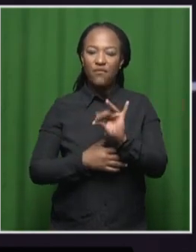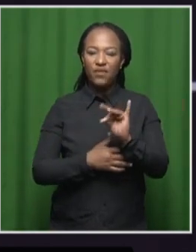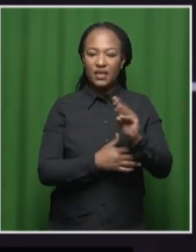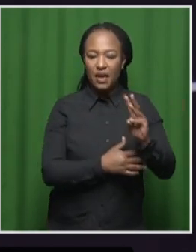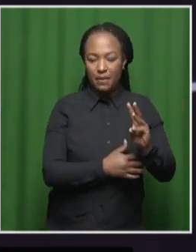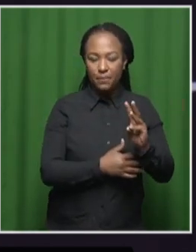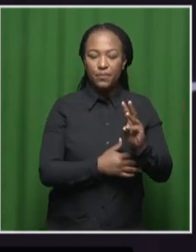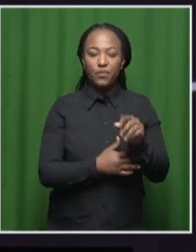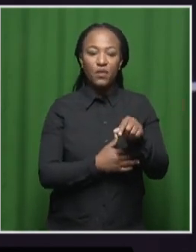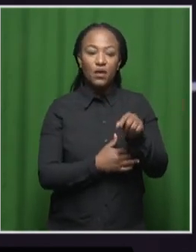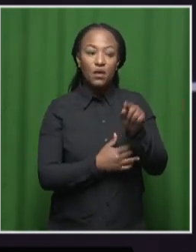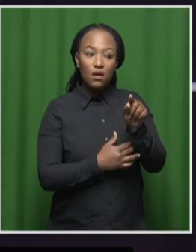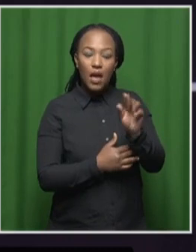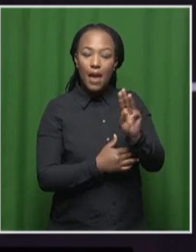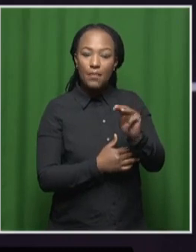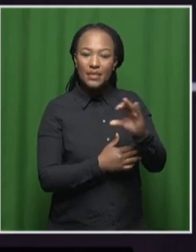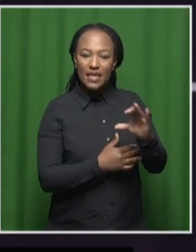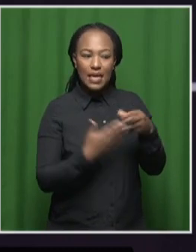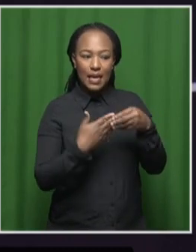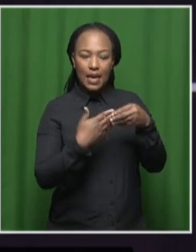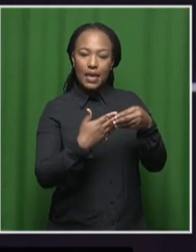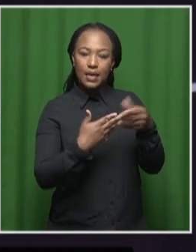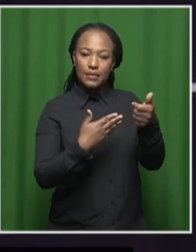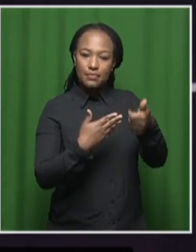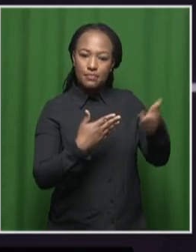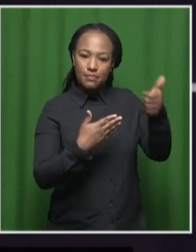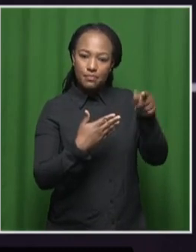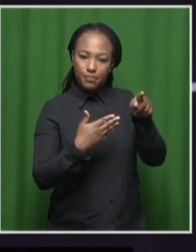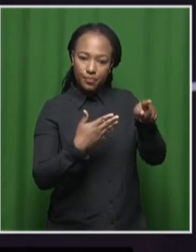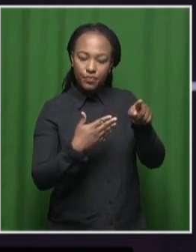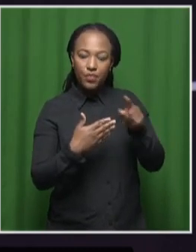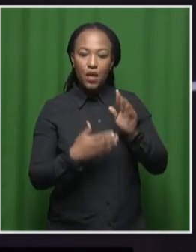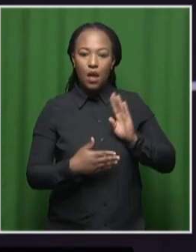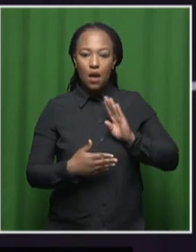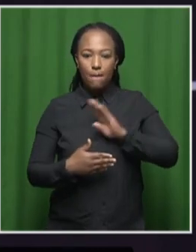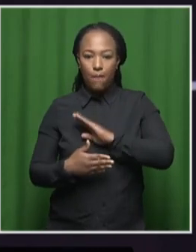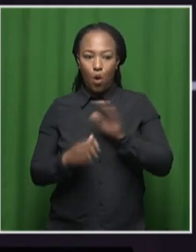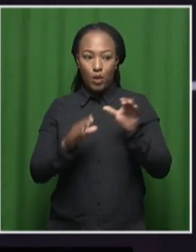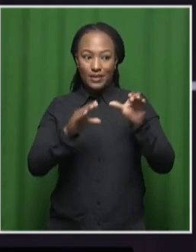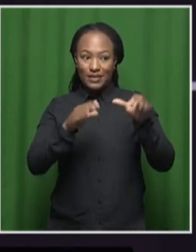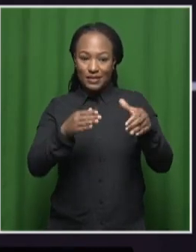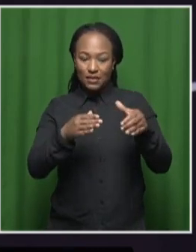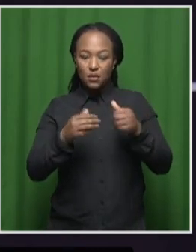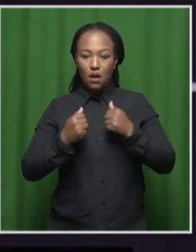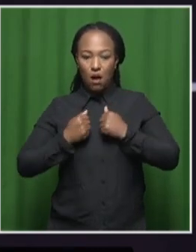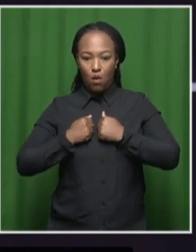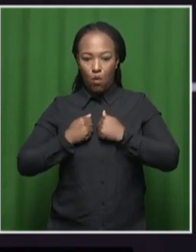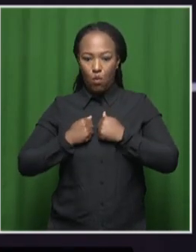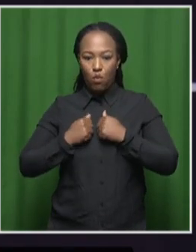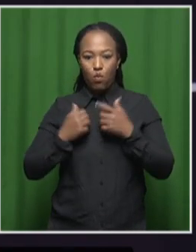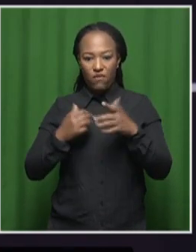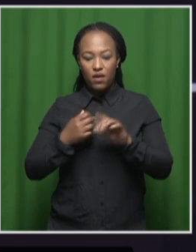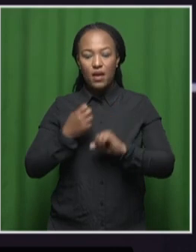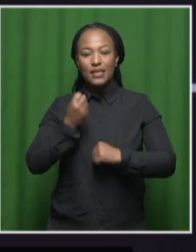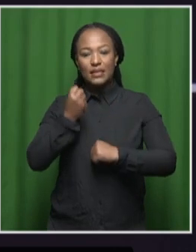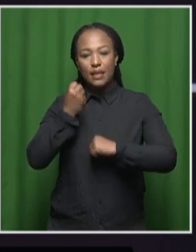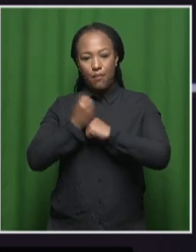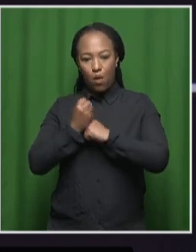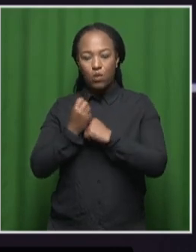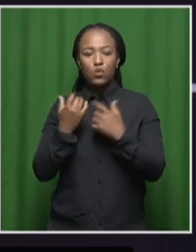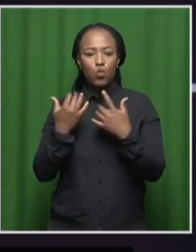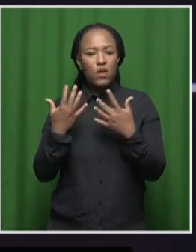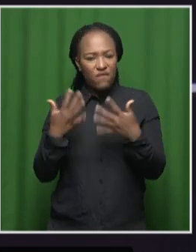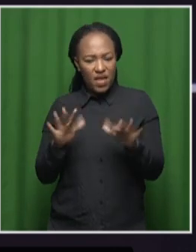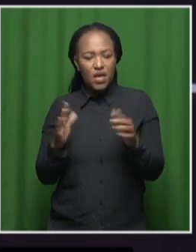leadership of the MMC and the leadership of our board, we have had the support to be able to pull this off. And we